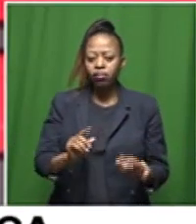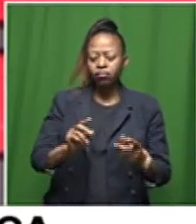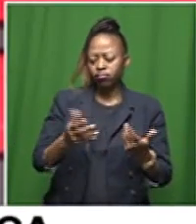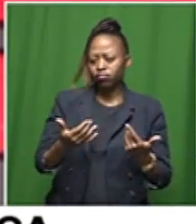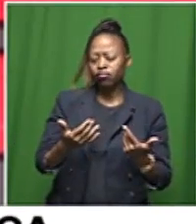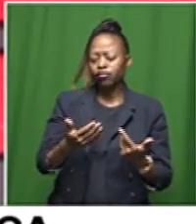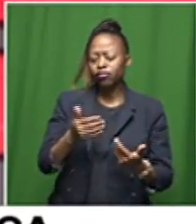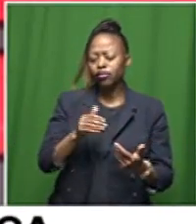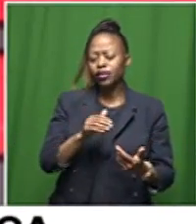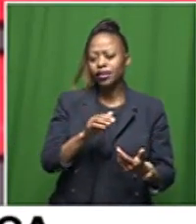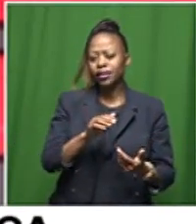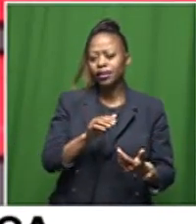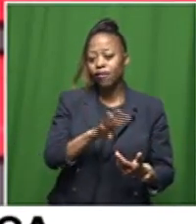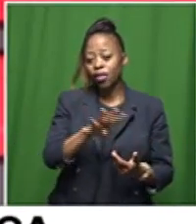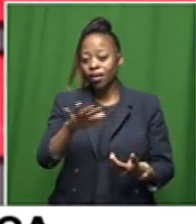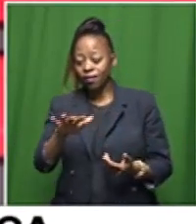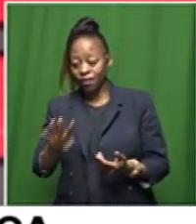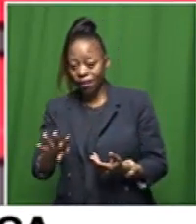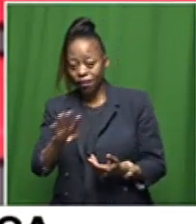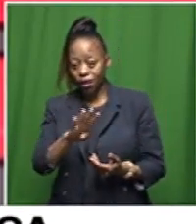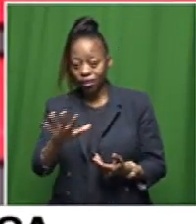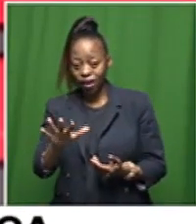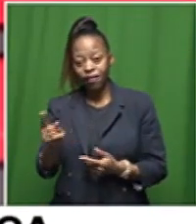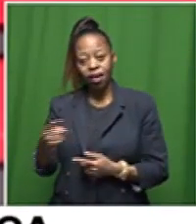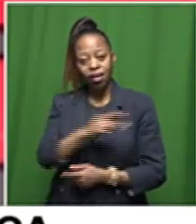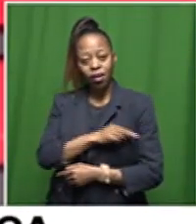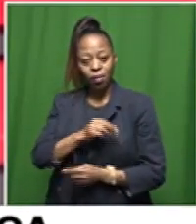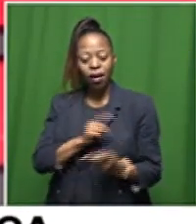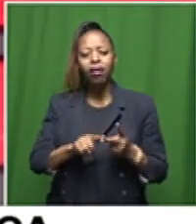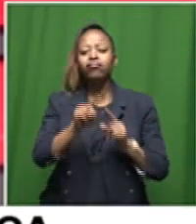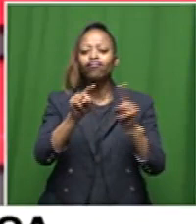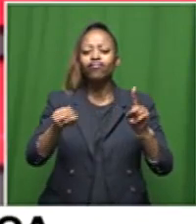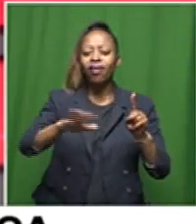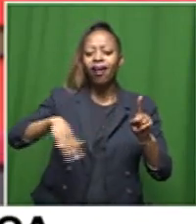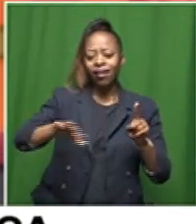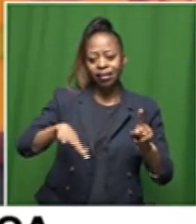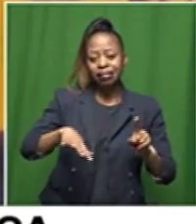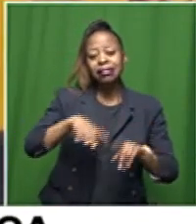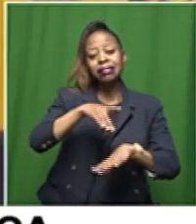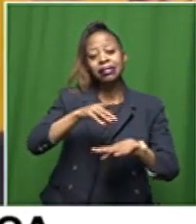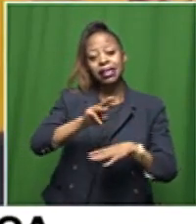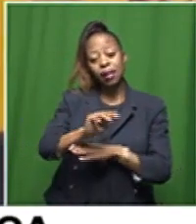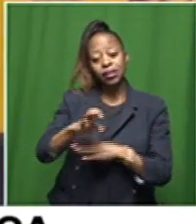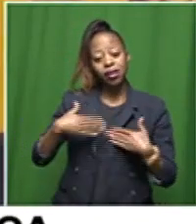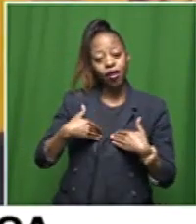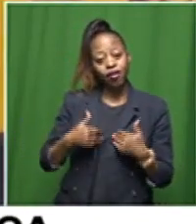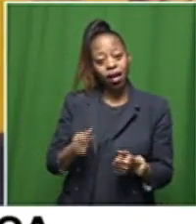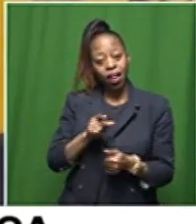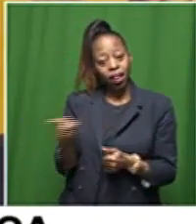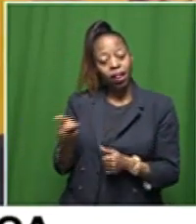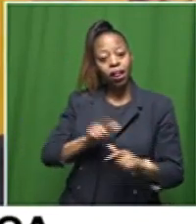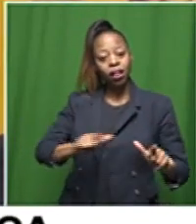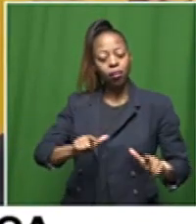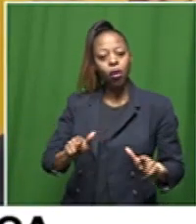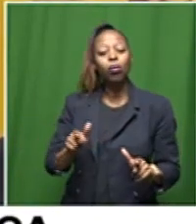which 45 were in Mankweng Hospital and the rest were in other facilities in Limpopo. Now, Limpopo Health MEC Dr. Phophi Ramathuba